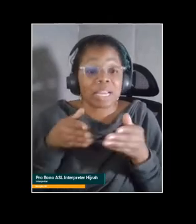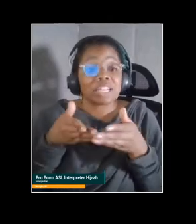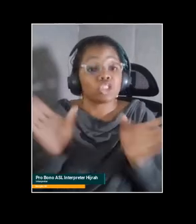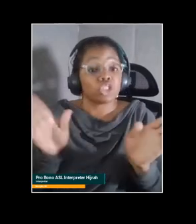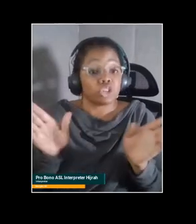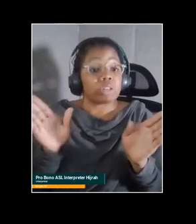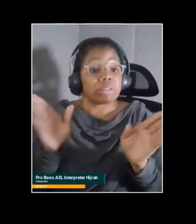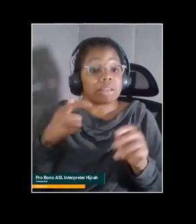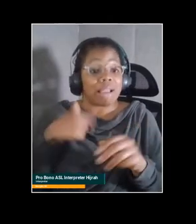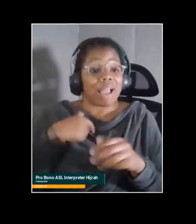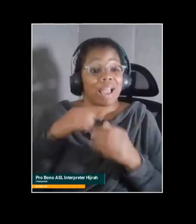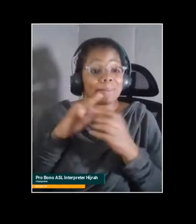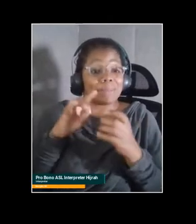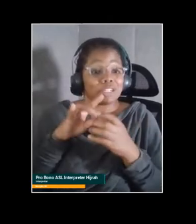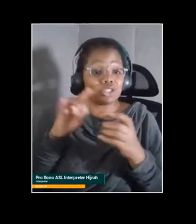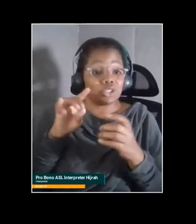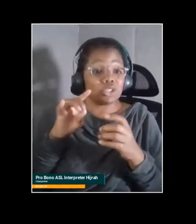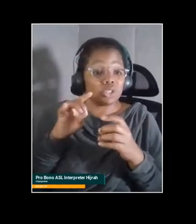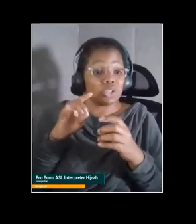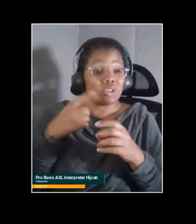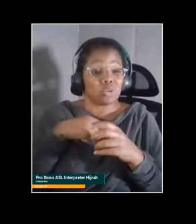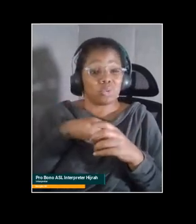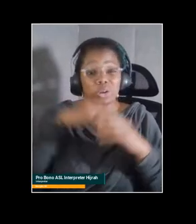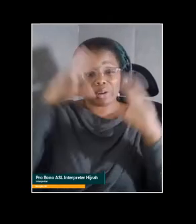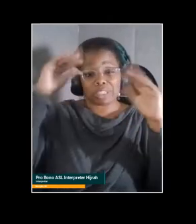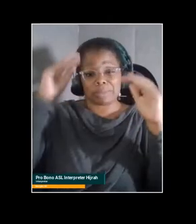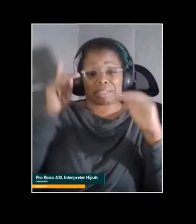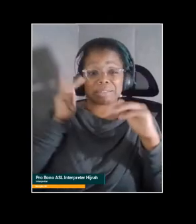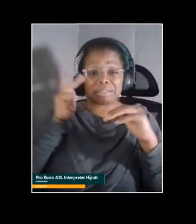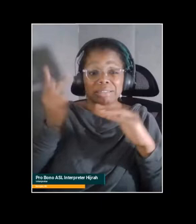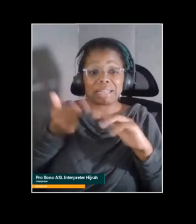as I mentioned, we're expecting to see increased temperatures